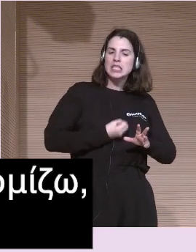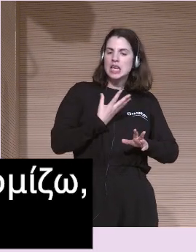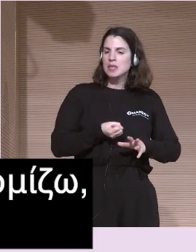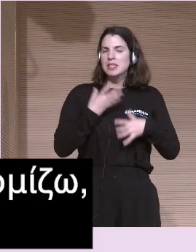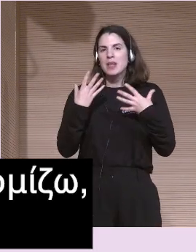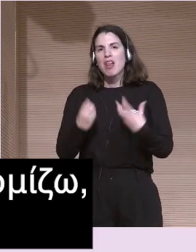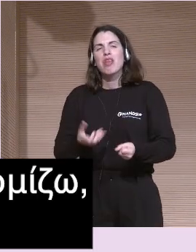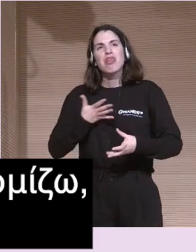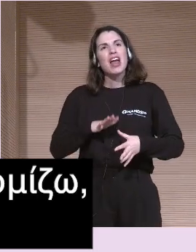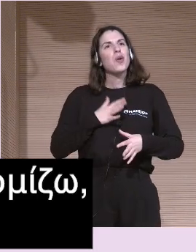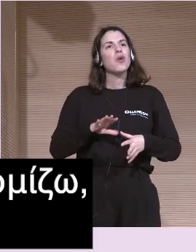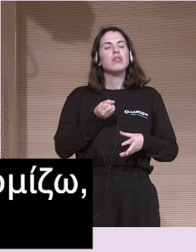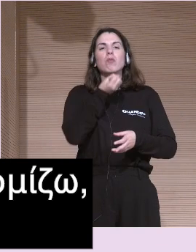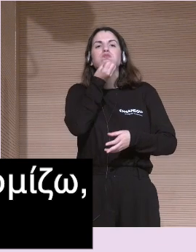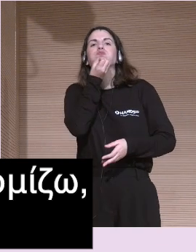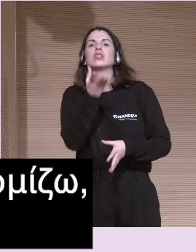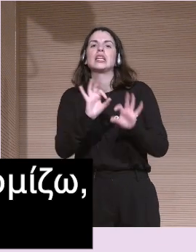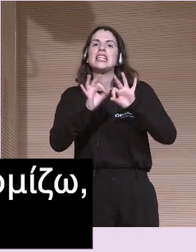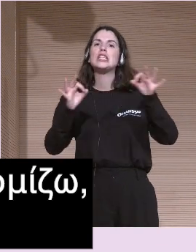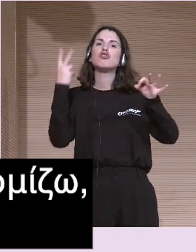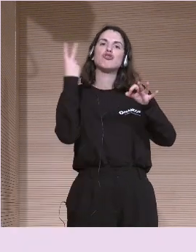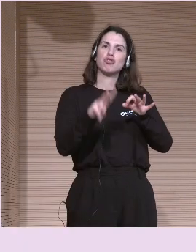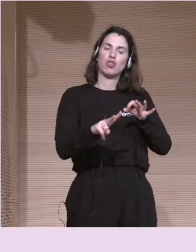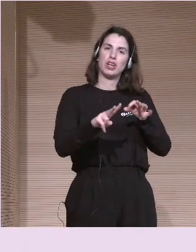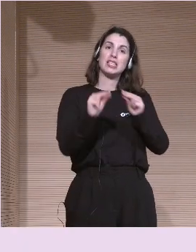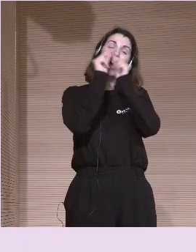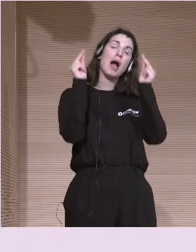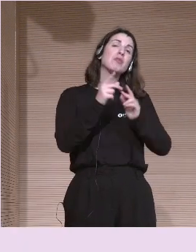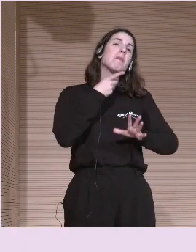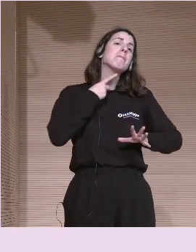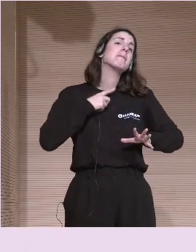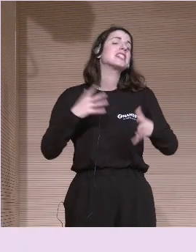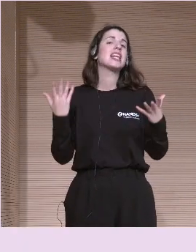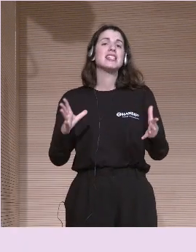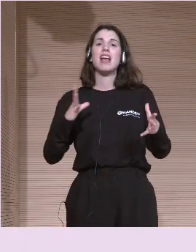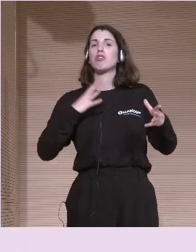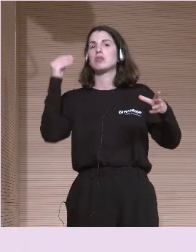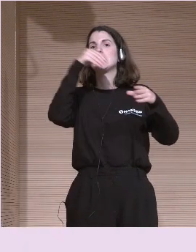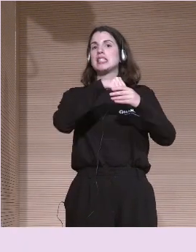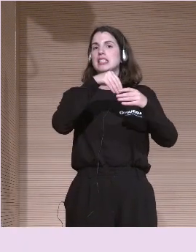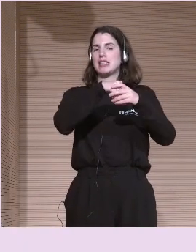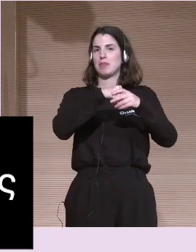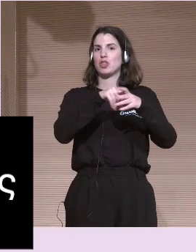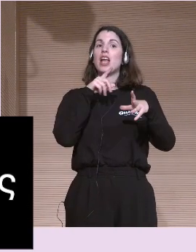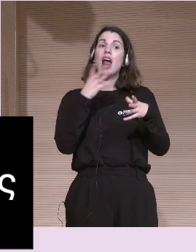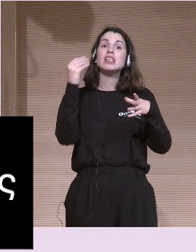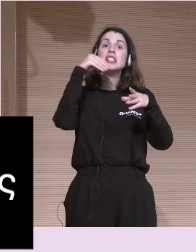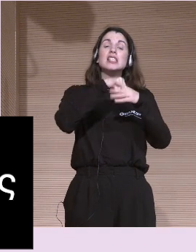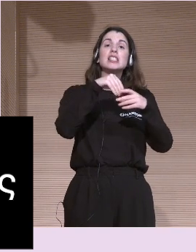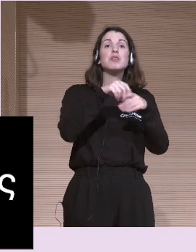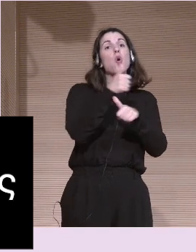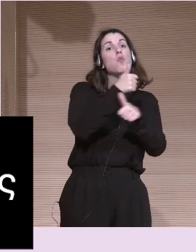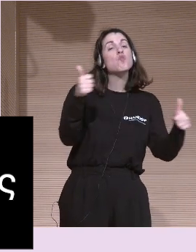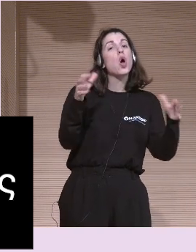think, participatory responses from visitors. But participation isn't just about visitor contributions. It's also about